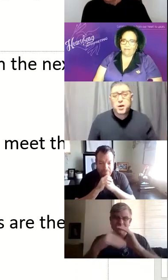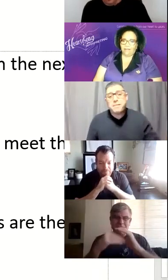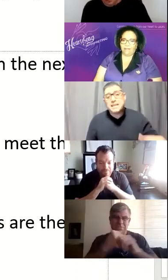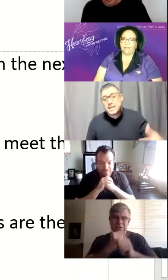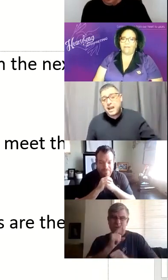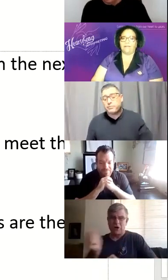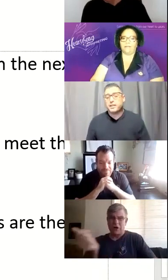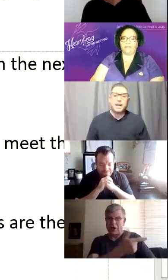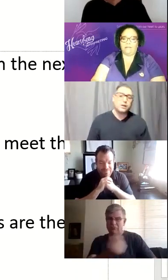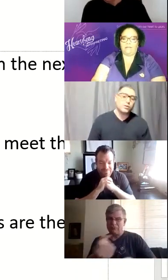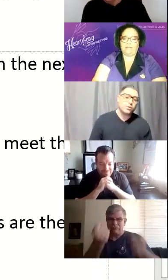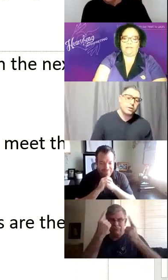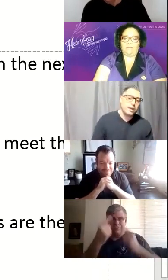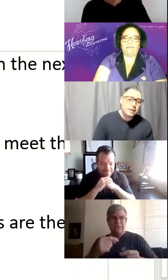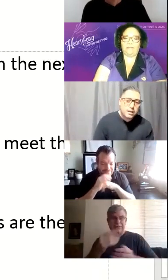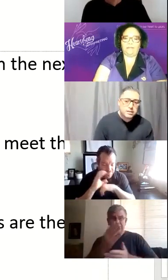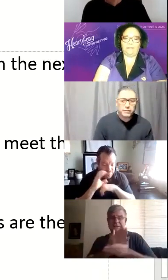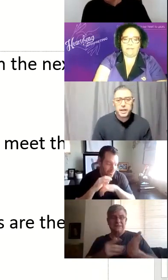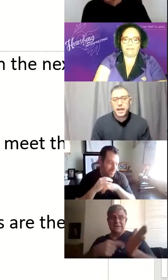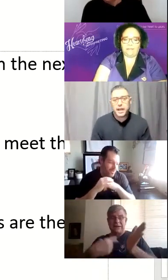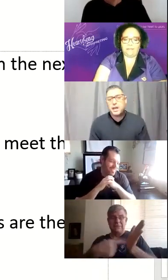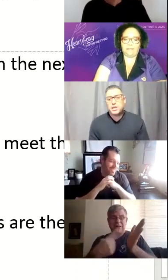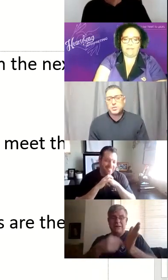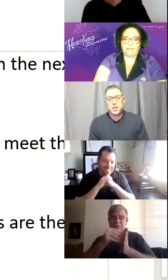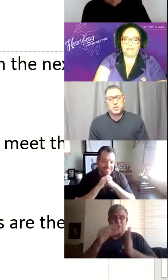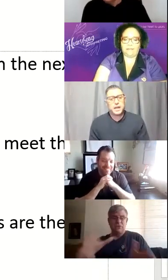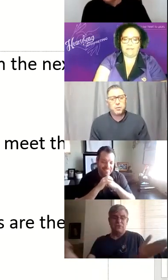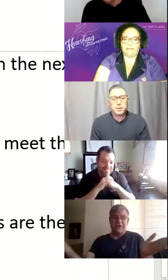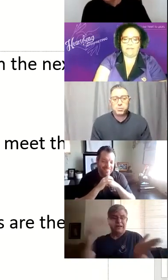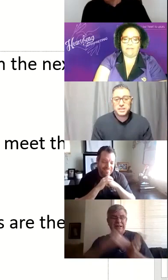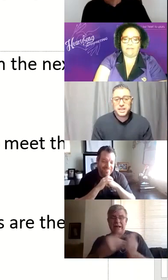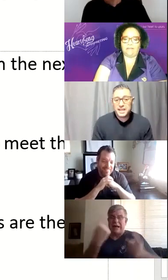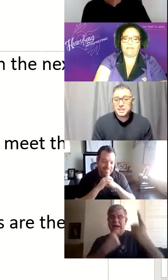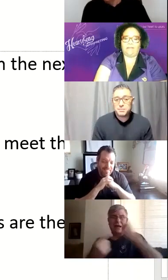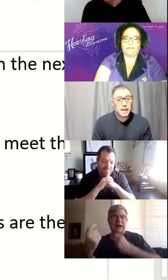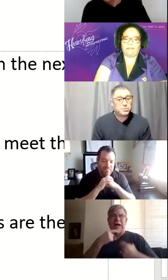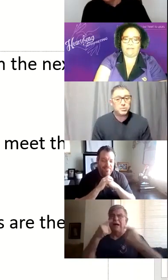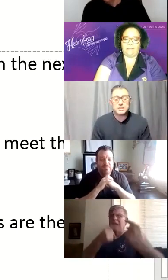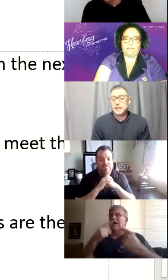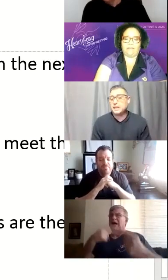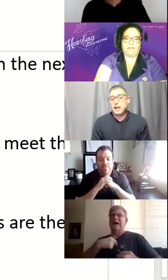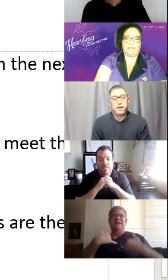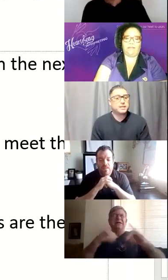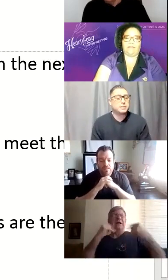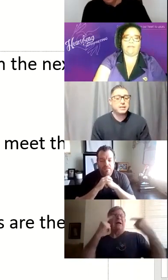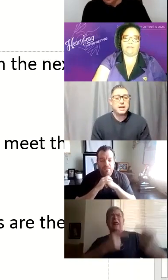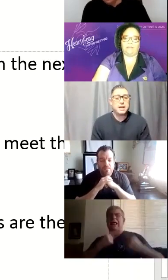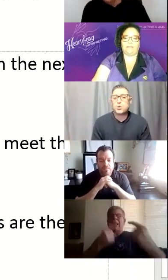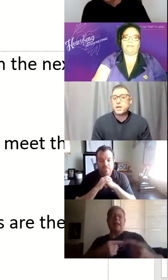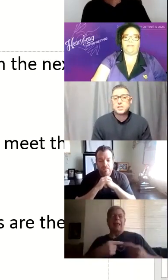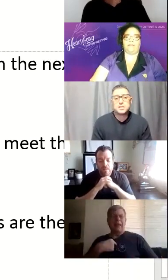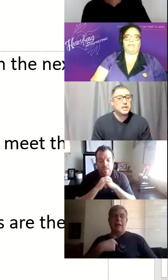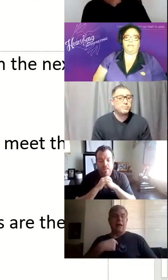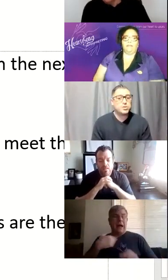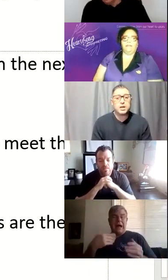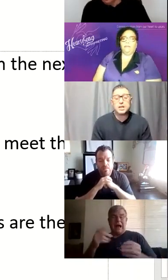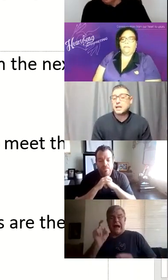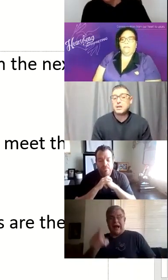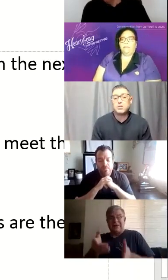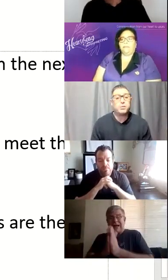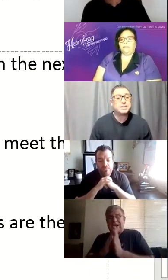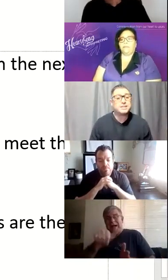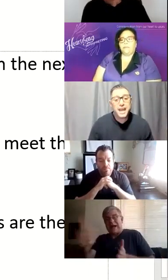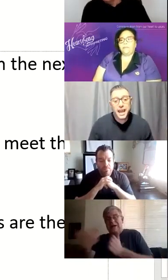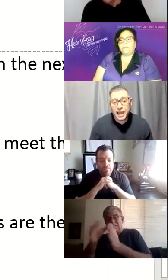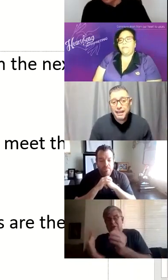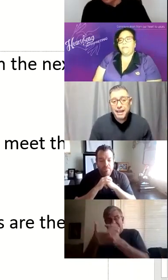also on myself. Then I got to go through all the emails every day, trying to understand what people are saying. Sometimes students are asking me 1,000 questions and I'm struggling and I